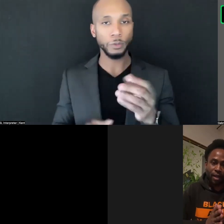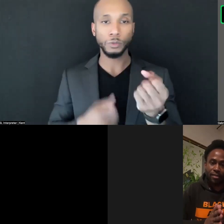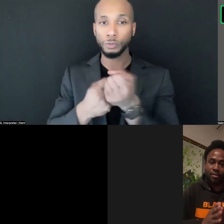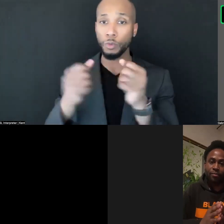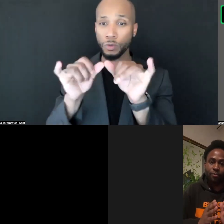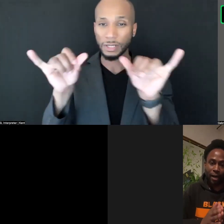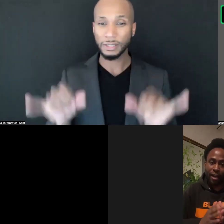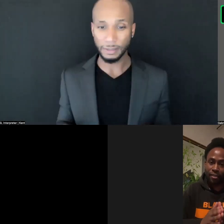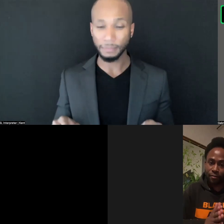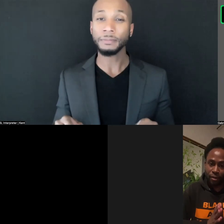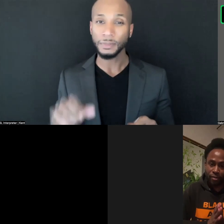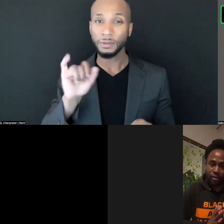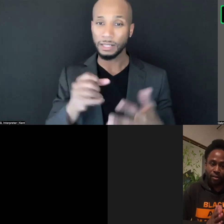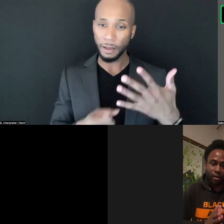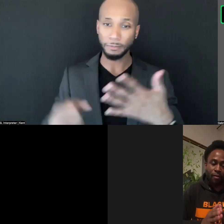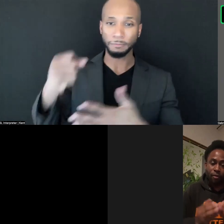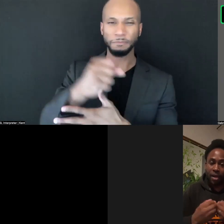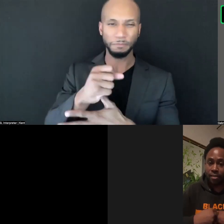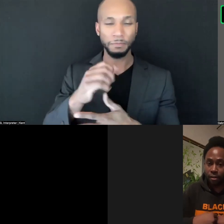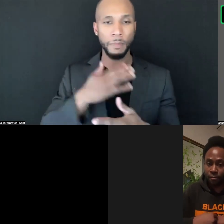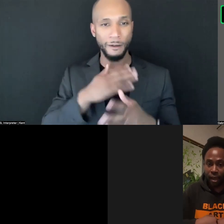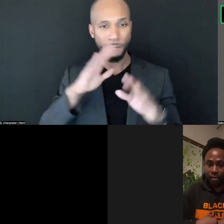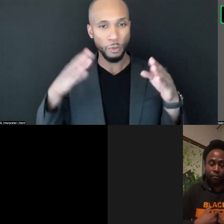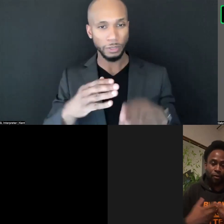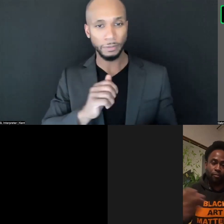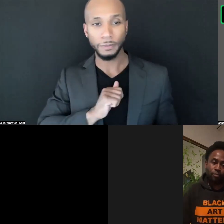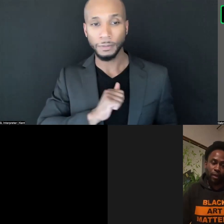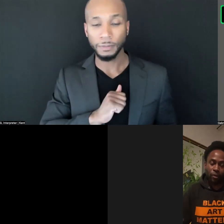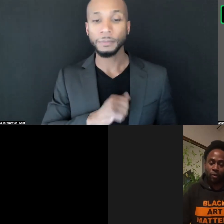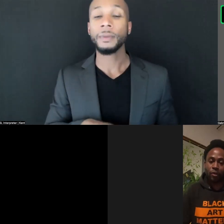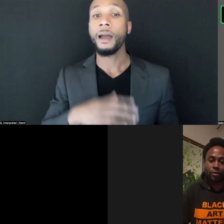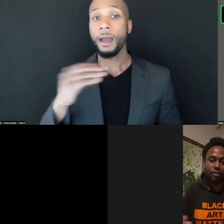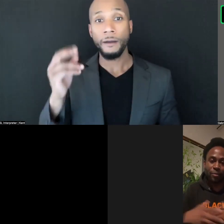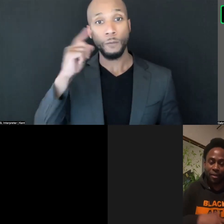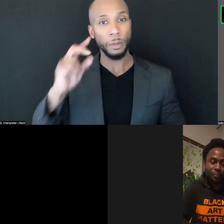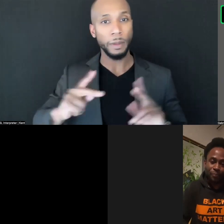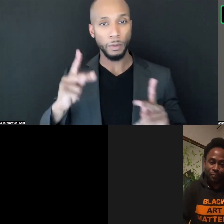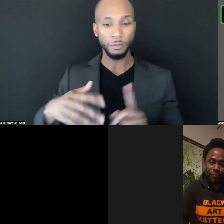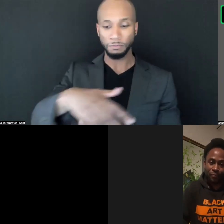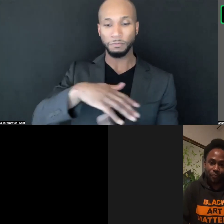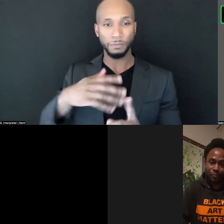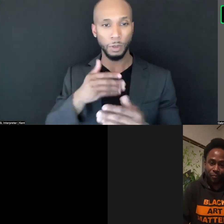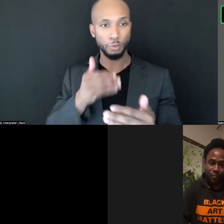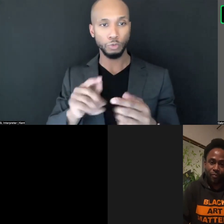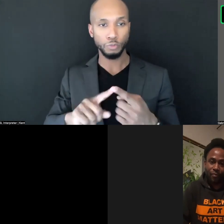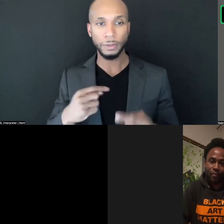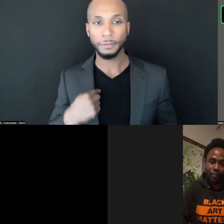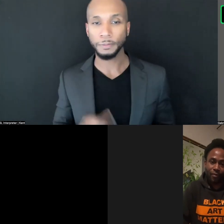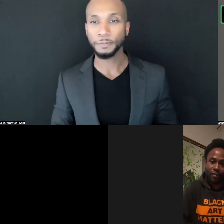So that's what I like to focus on for myself and for the people that are closest to me.